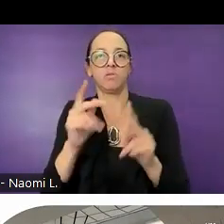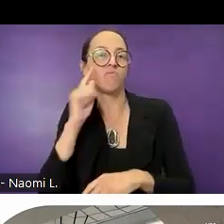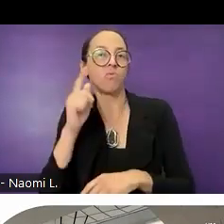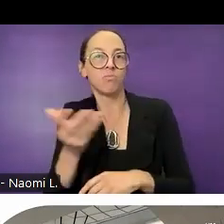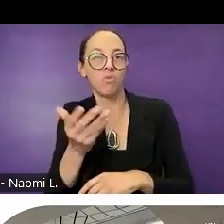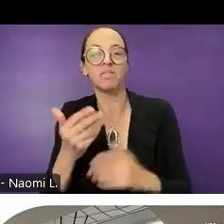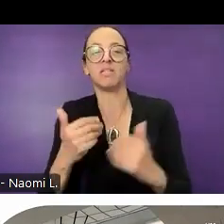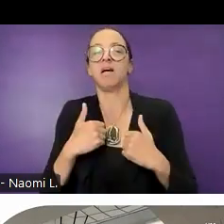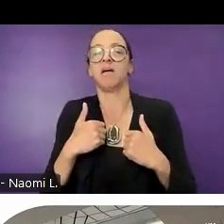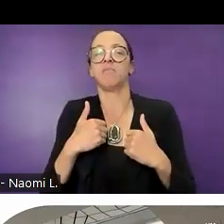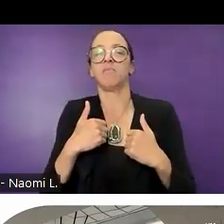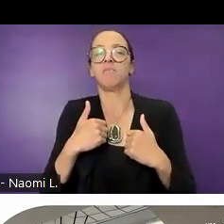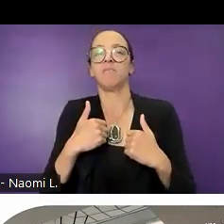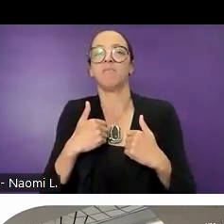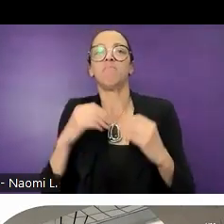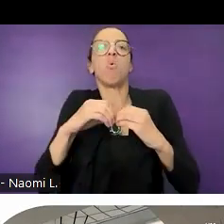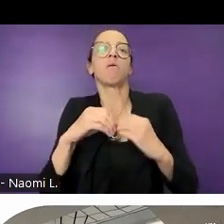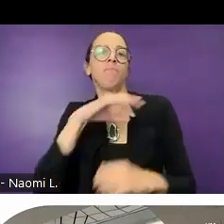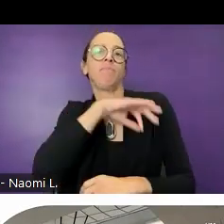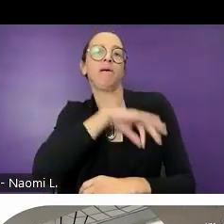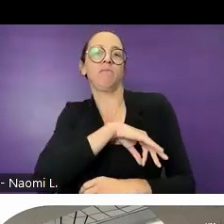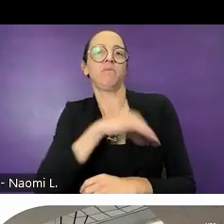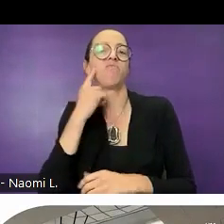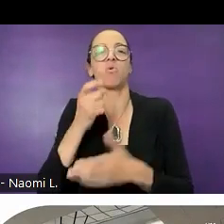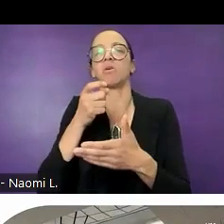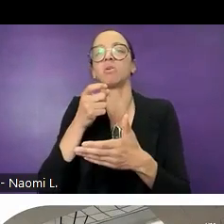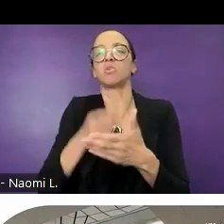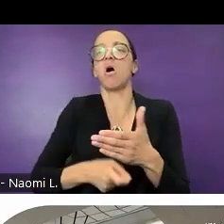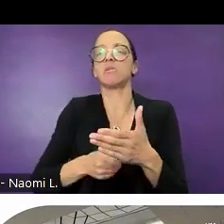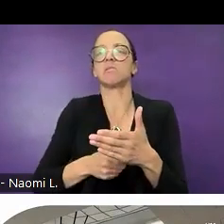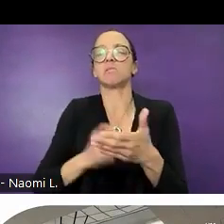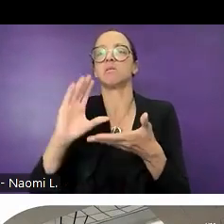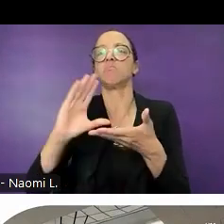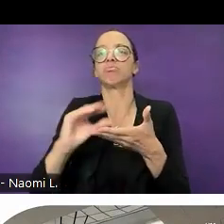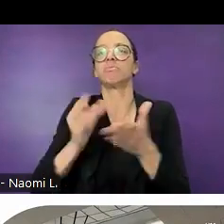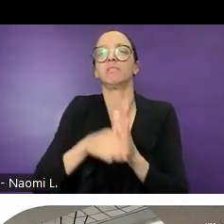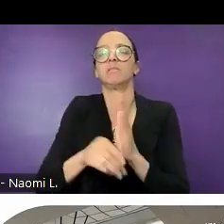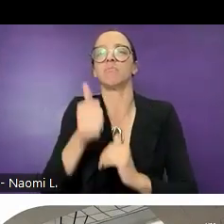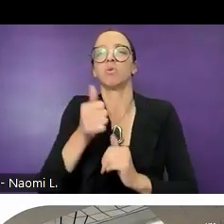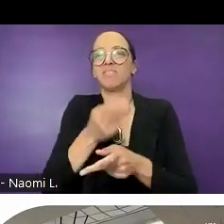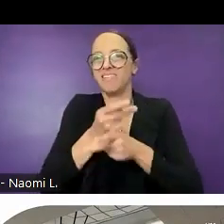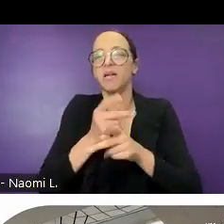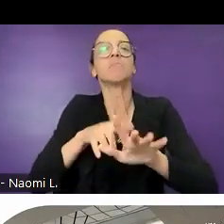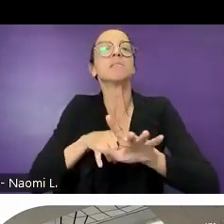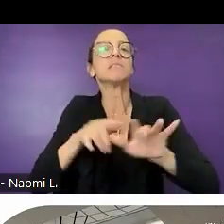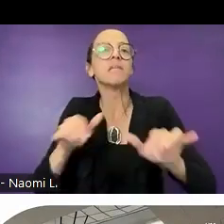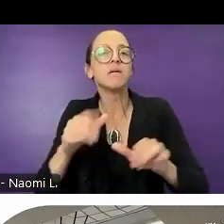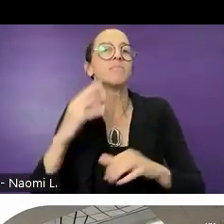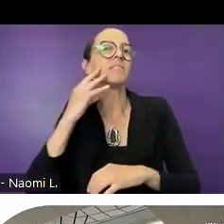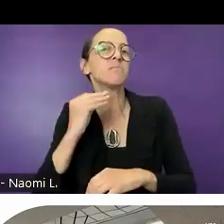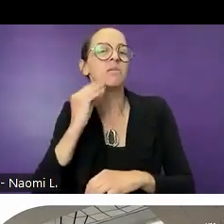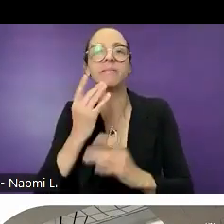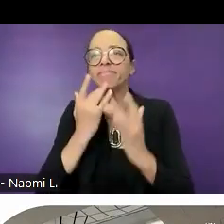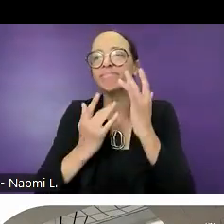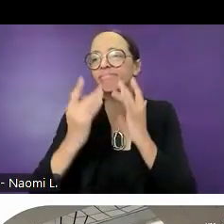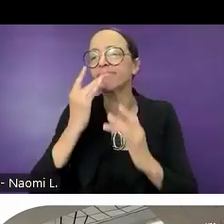cost-effective care. And they may be experiencing real deficits in care. So, the other point I'll make is that